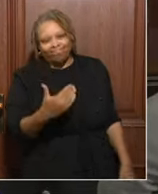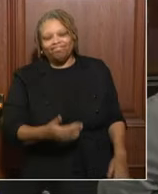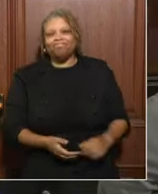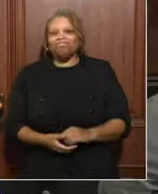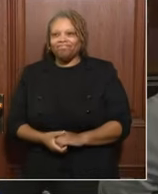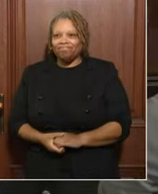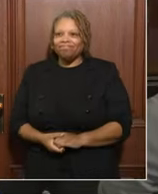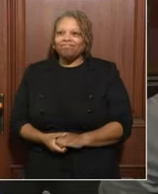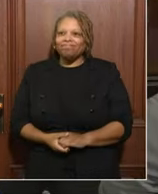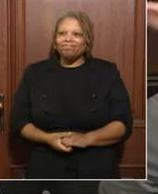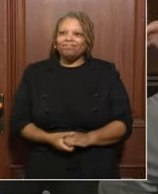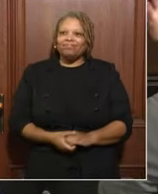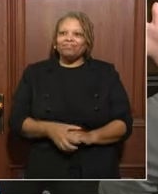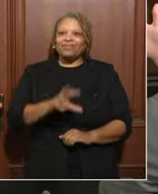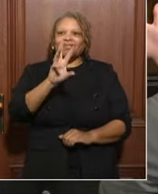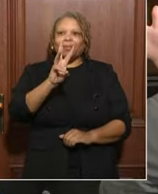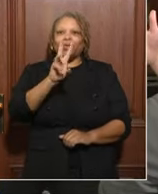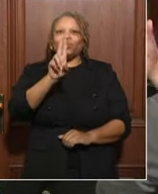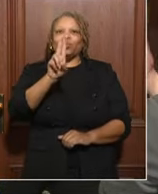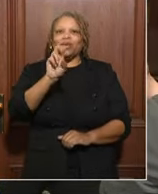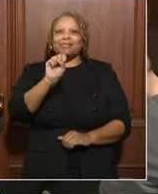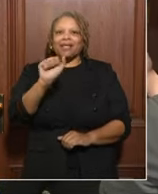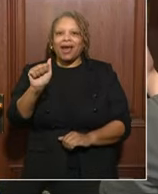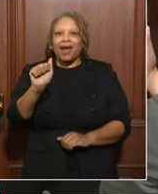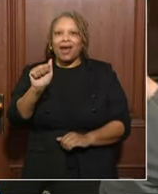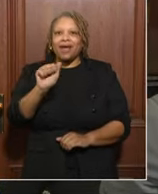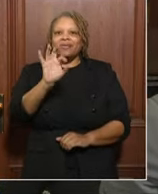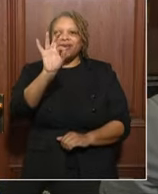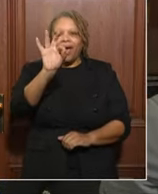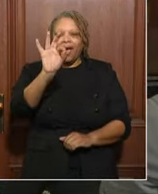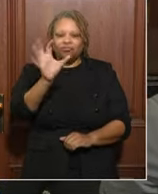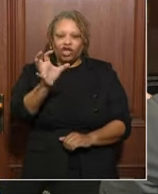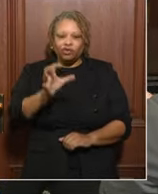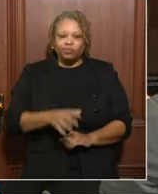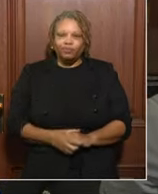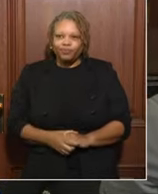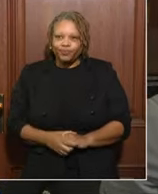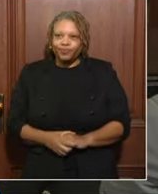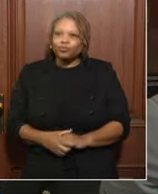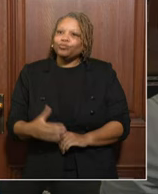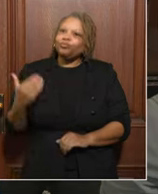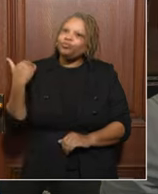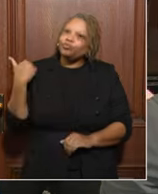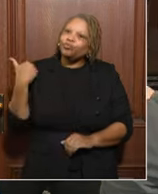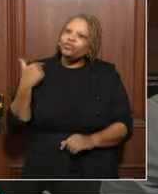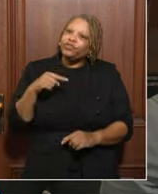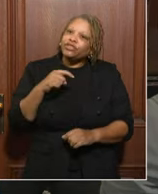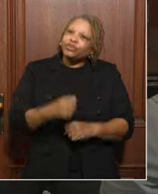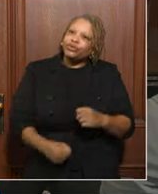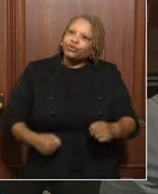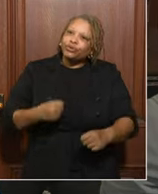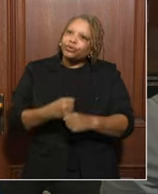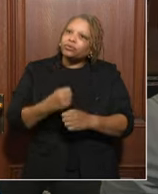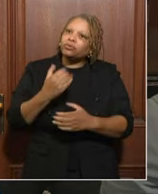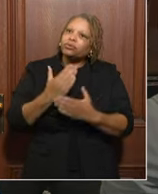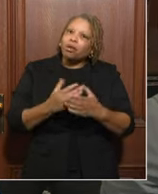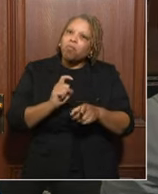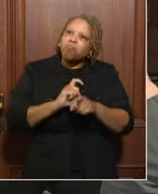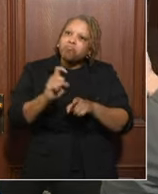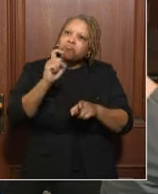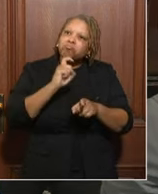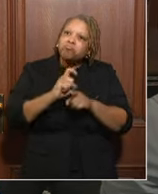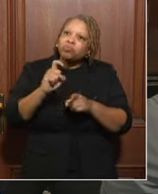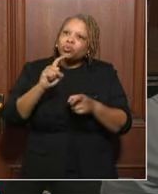Raphael with WSA9. Mayor, earlier we had some calls made to the election board earlier this year making threats regarding the votes